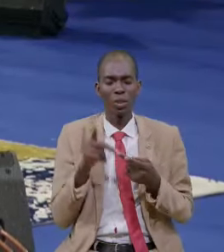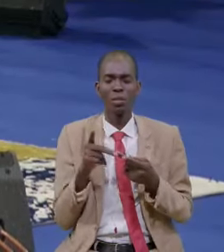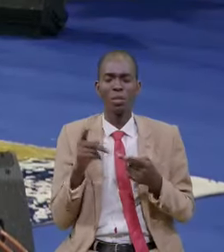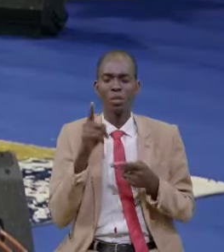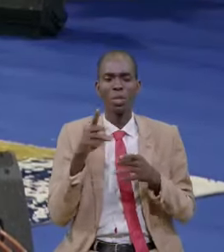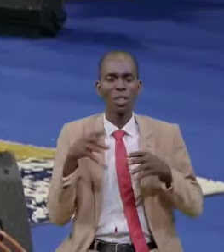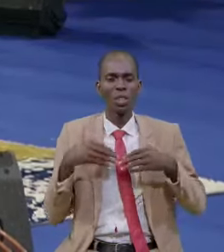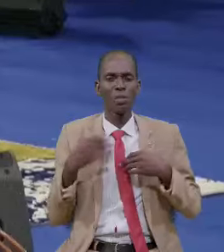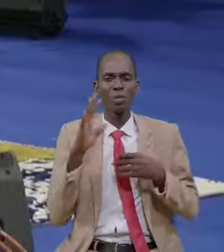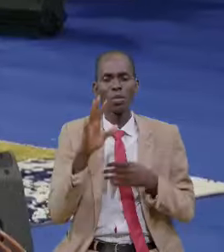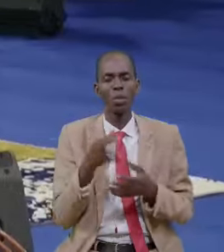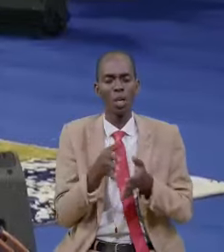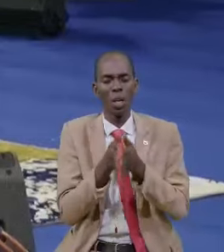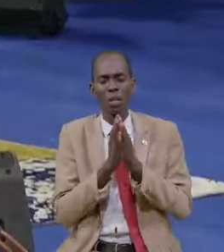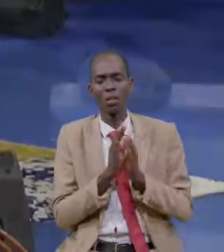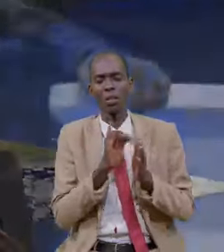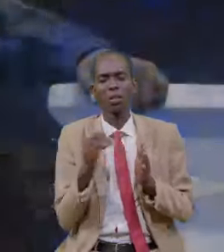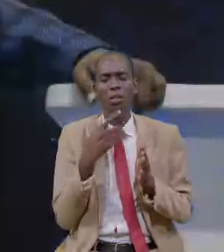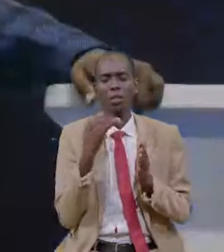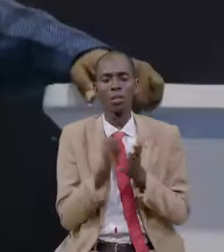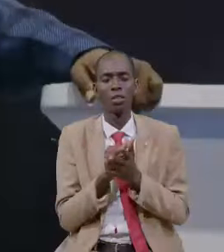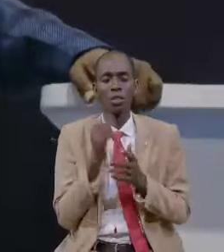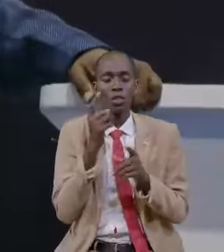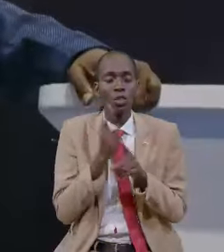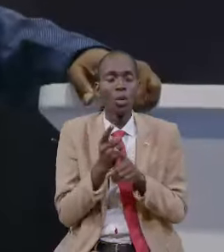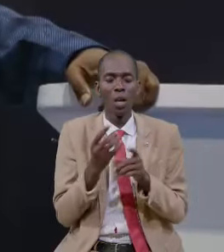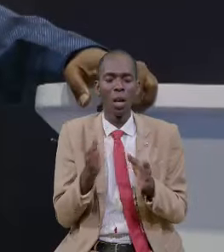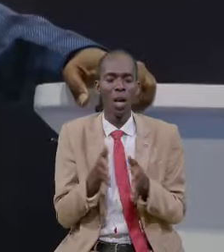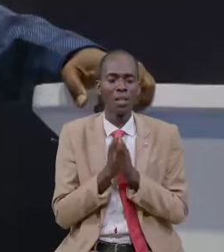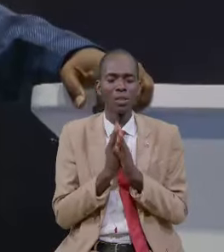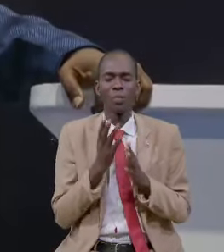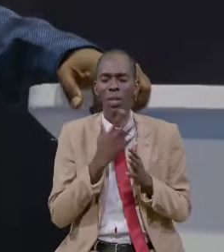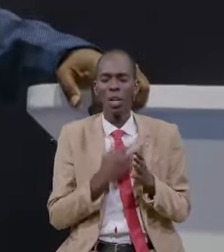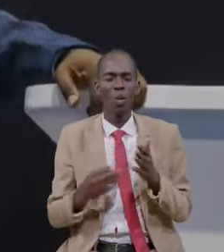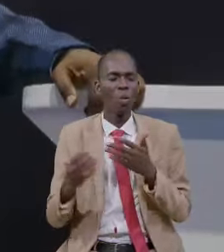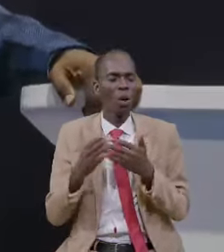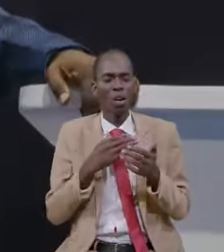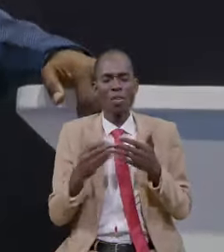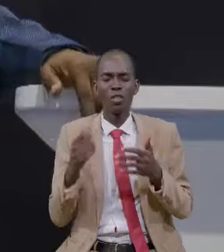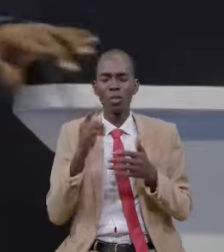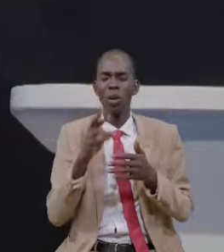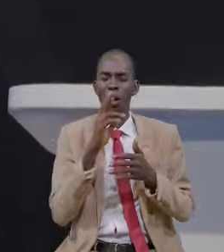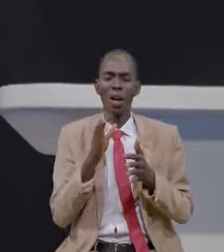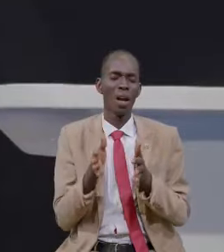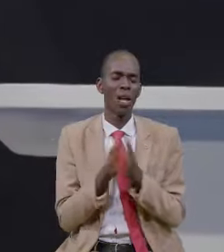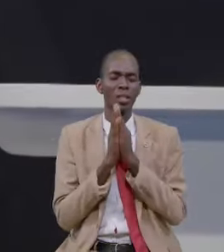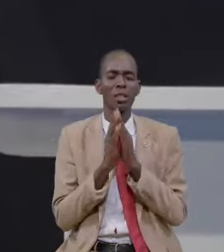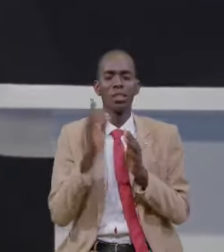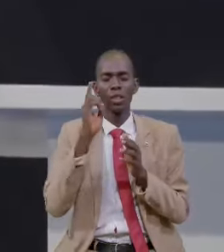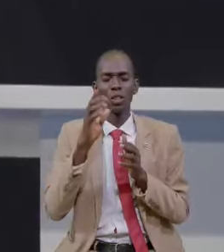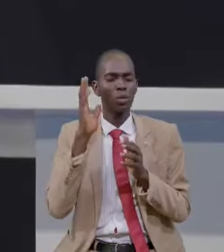petition. And he says, "Just ask. And whatsoever you're asking, he will do it." That gives